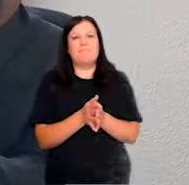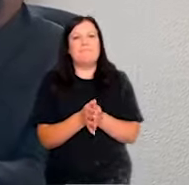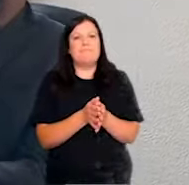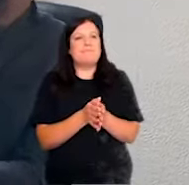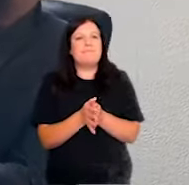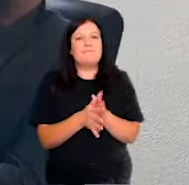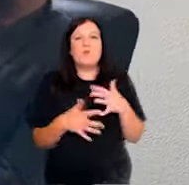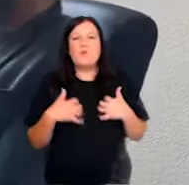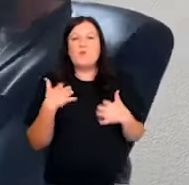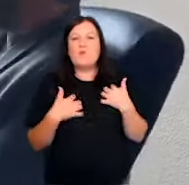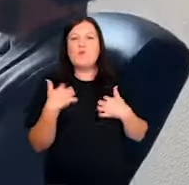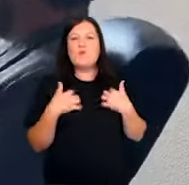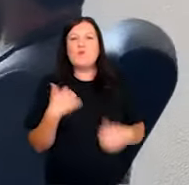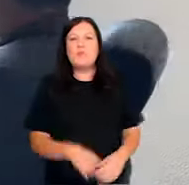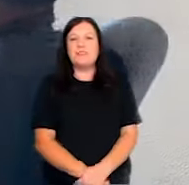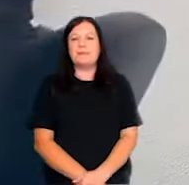Yes.